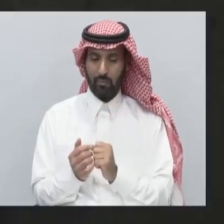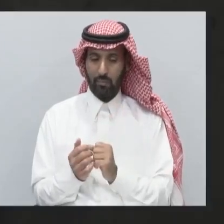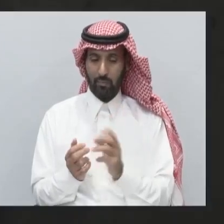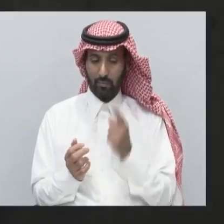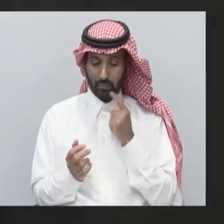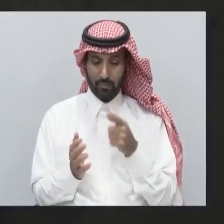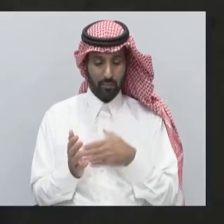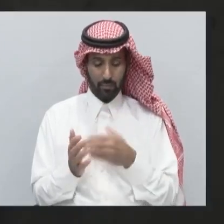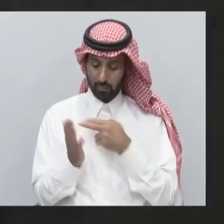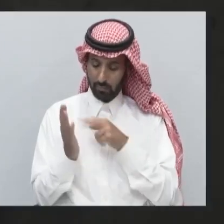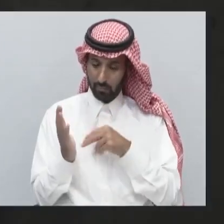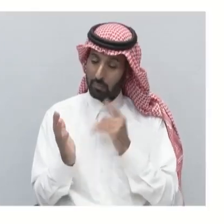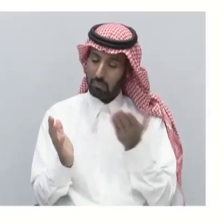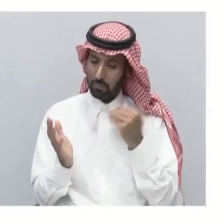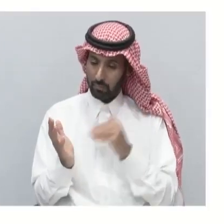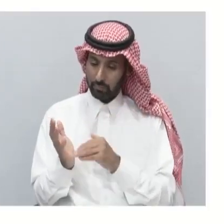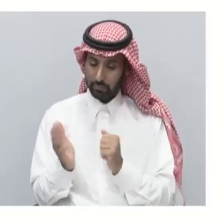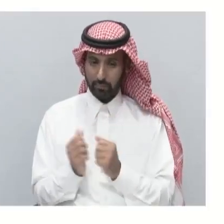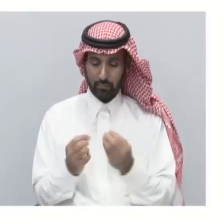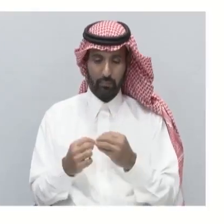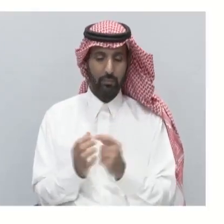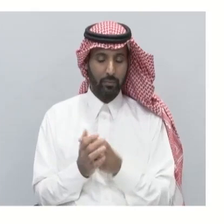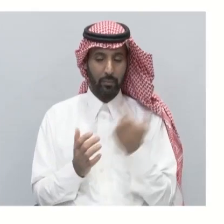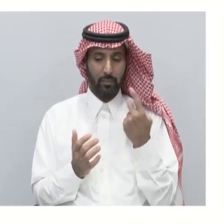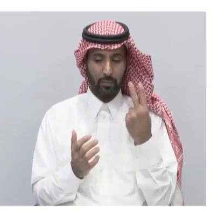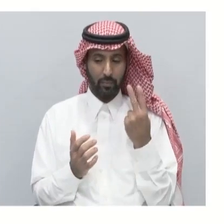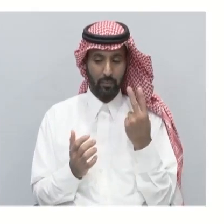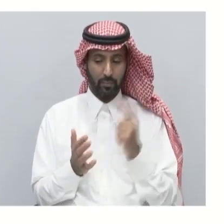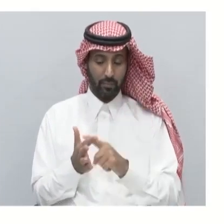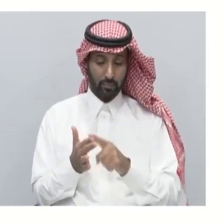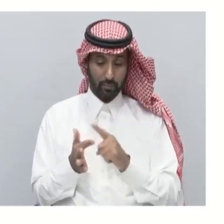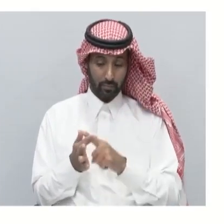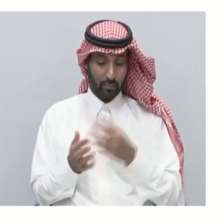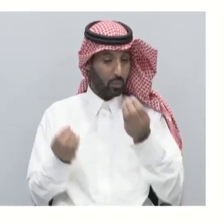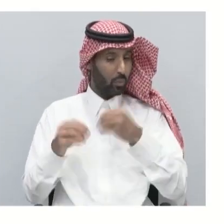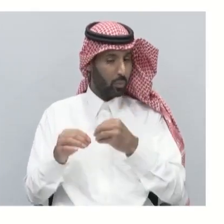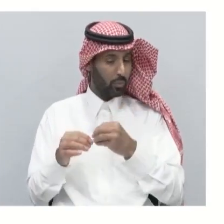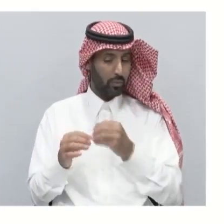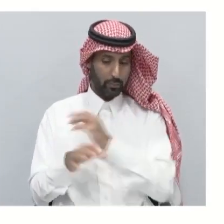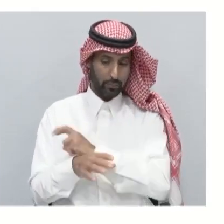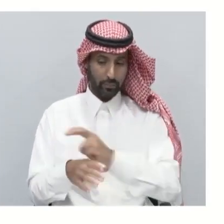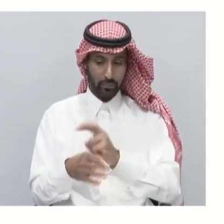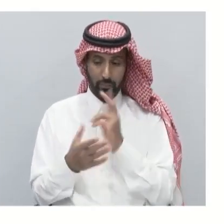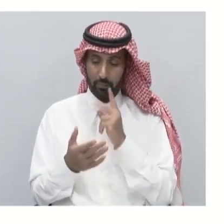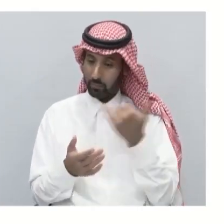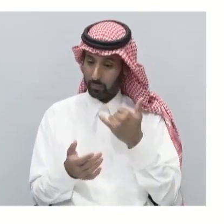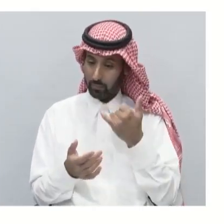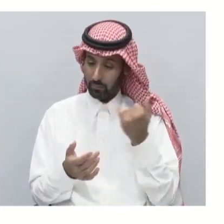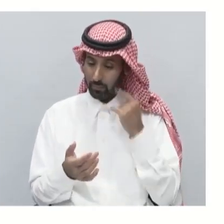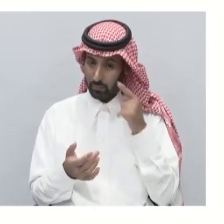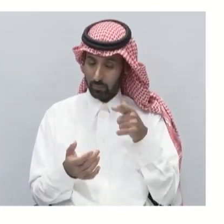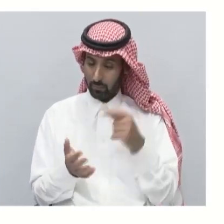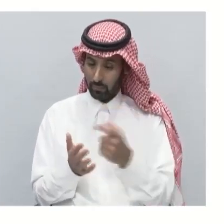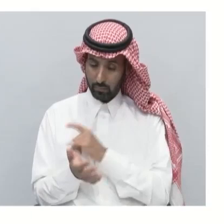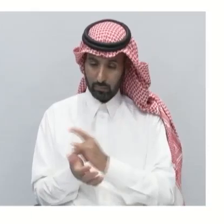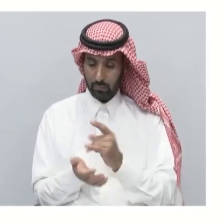the final revision. Then we will go to the second part, the email content. And this is the most important part within your